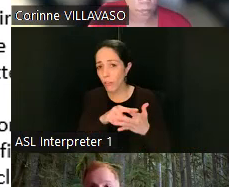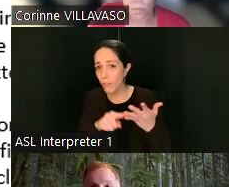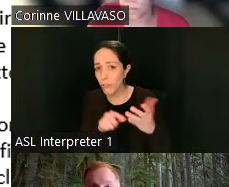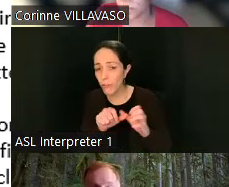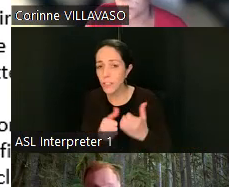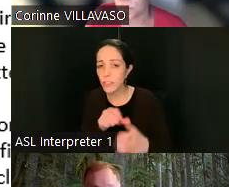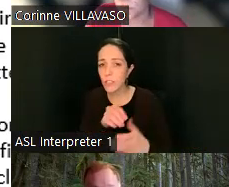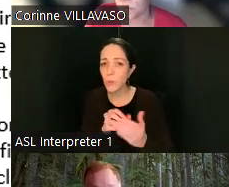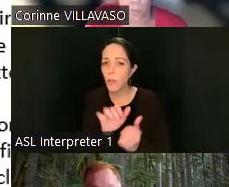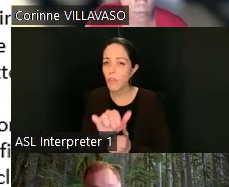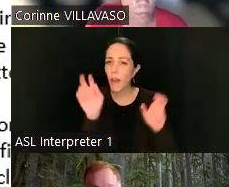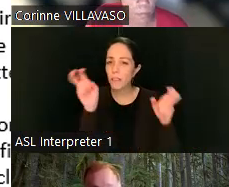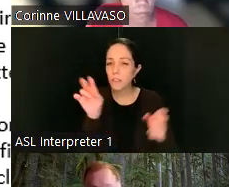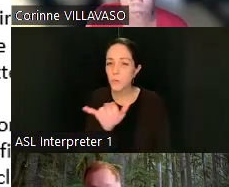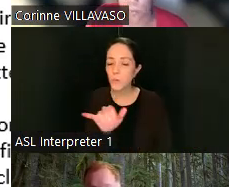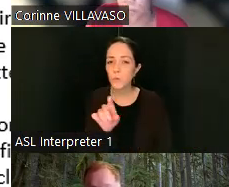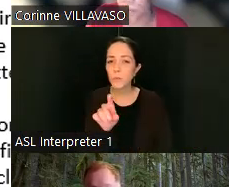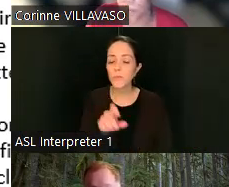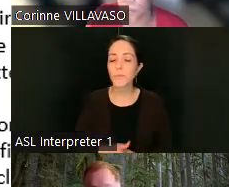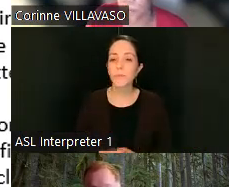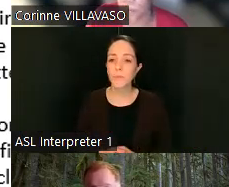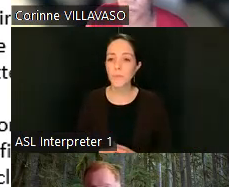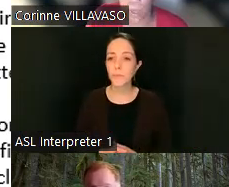so anyone has thoughts on that?